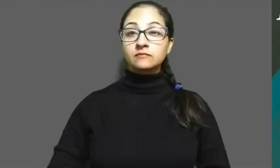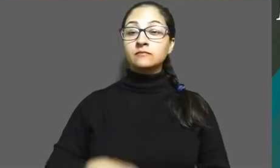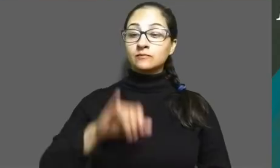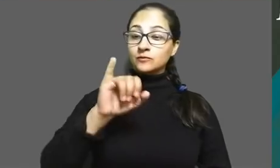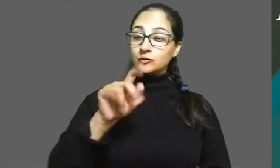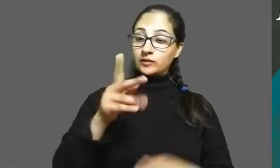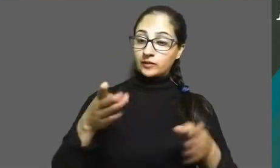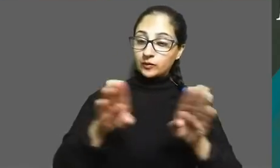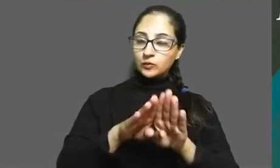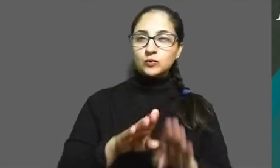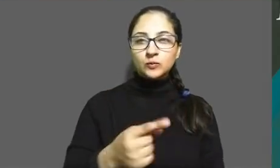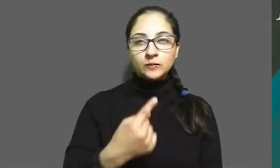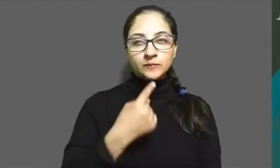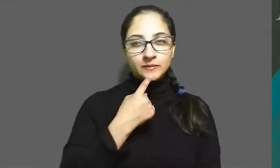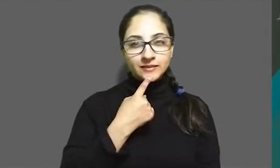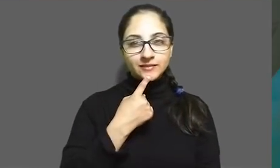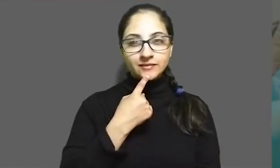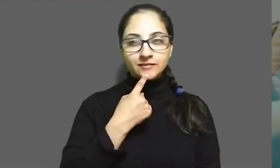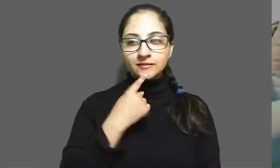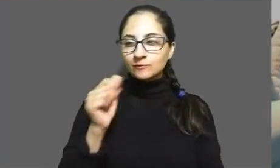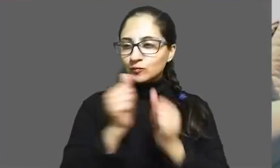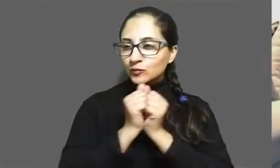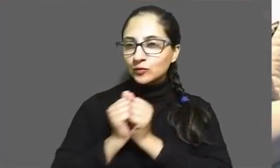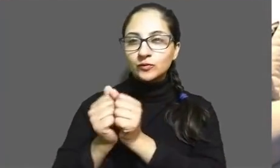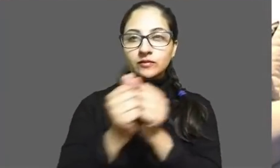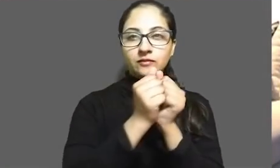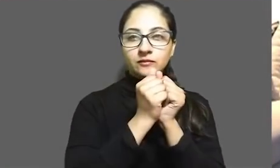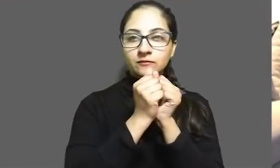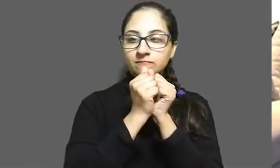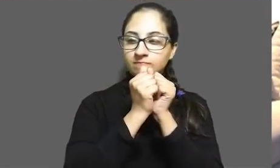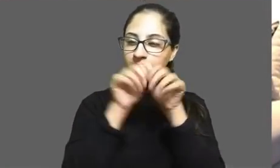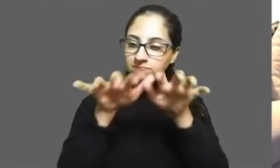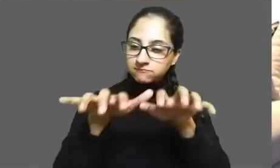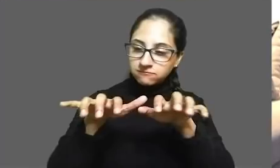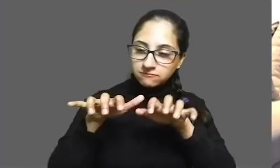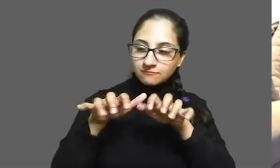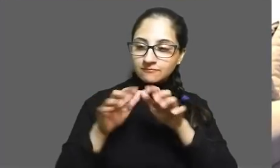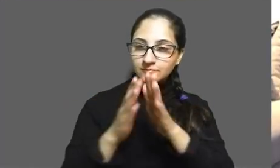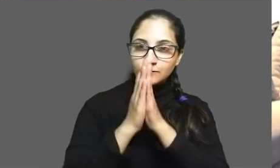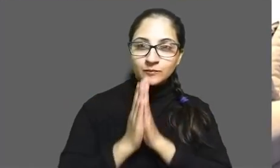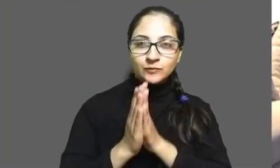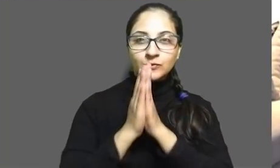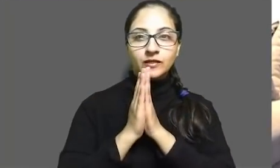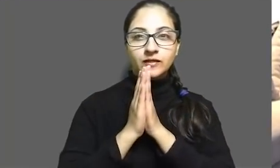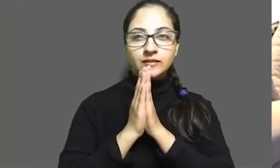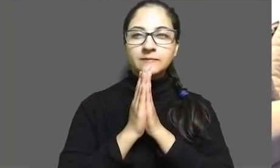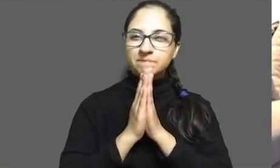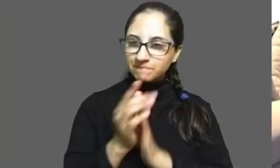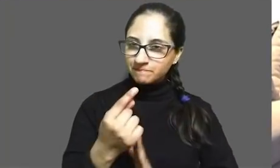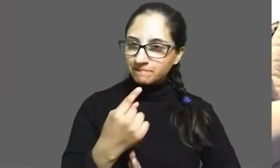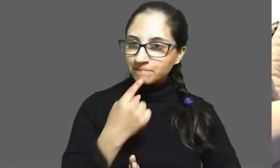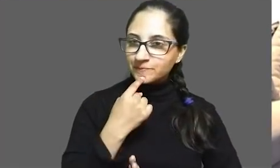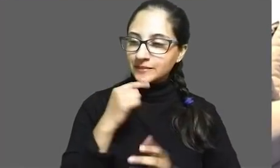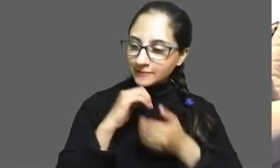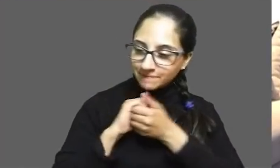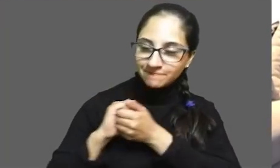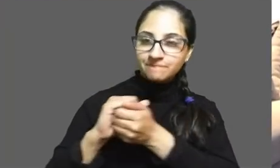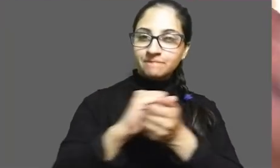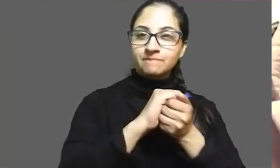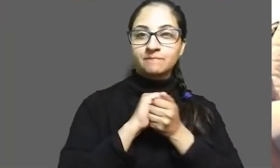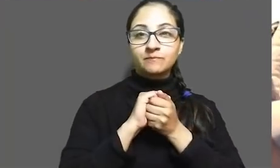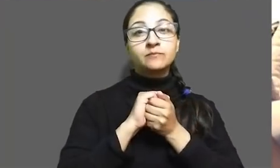Private, personal prayer. And so though we miss attending Jamaat Khanas, we miss